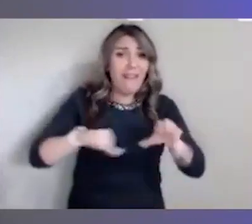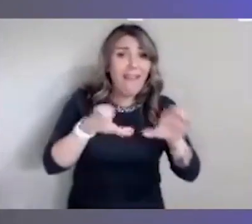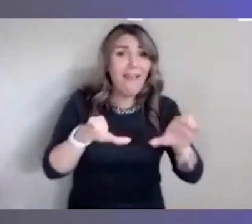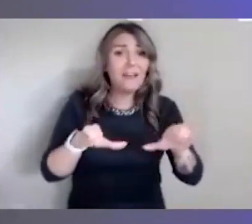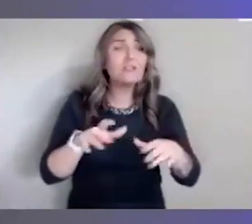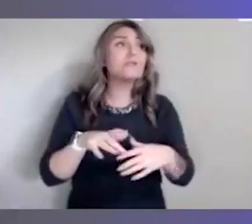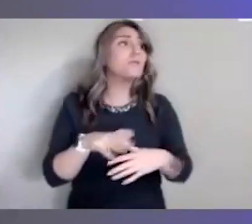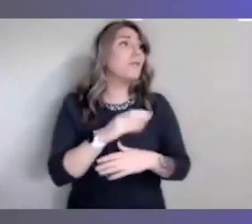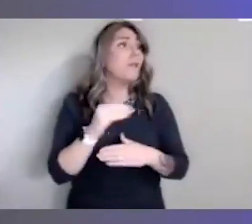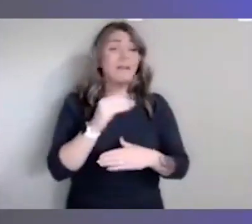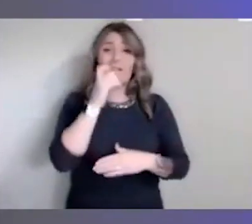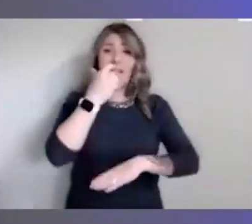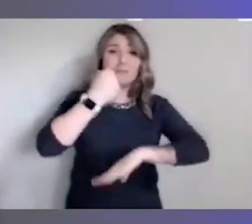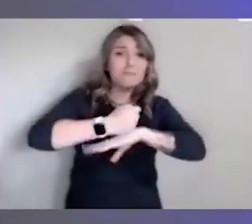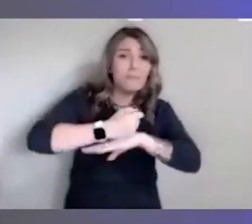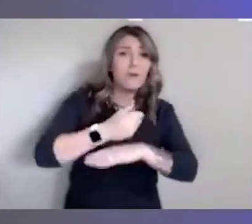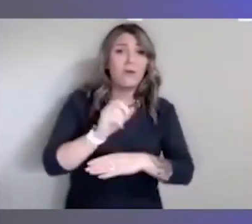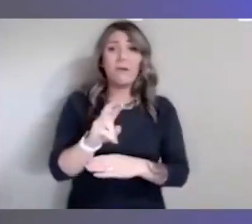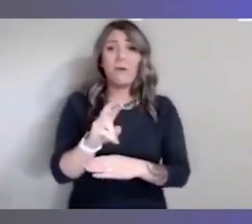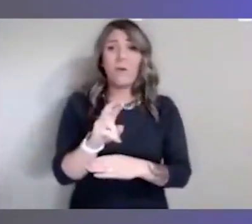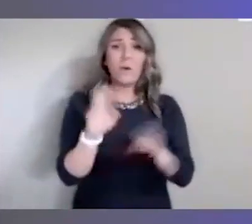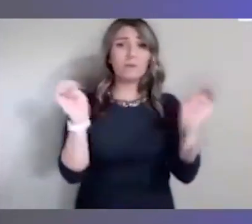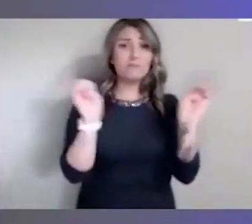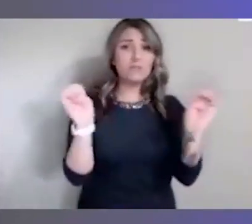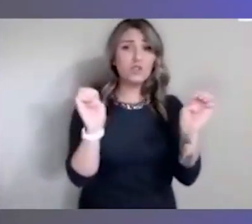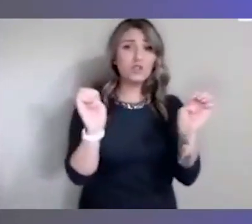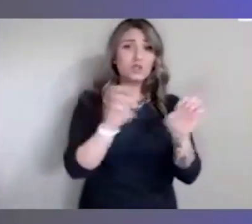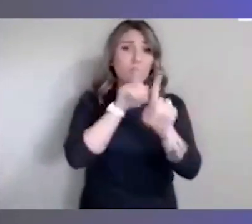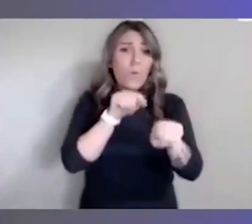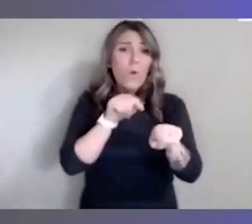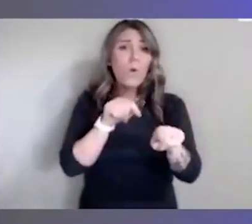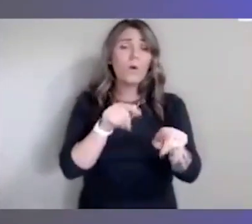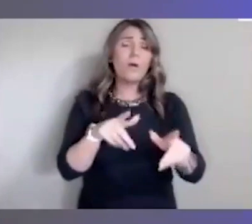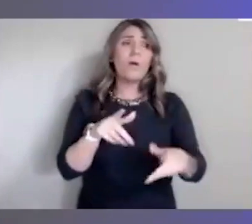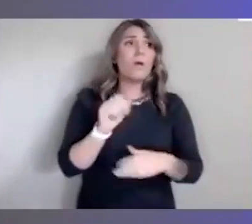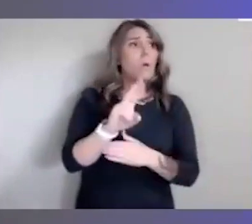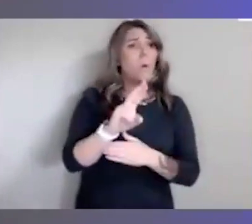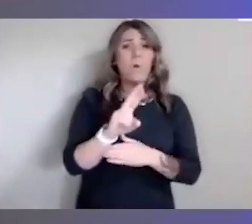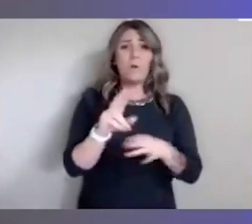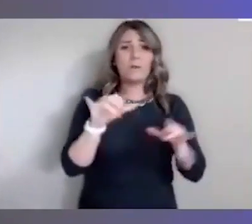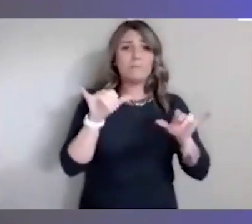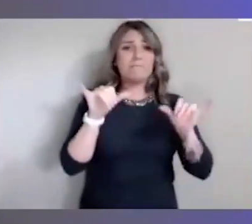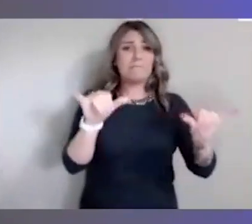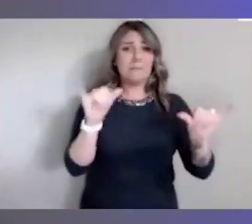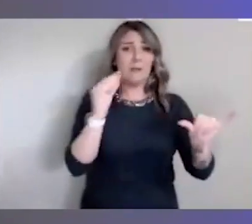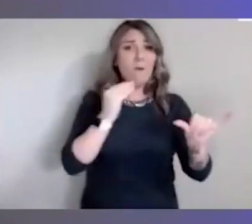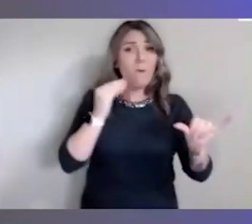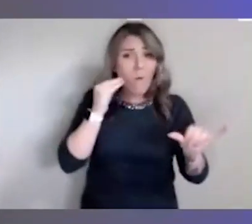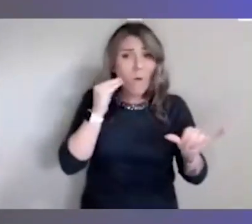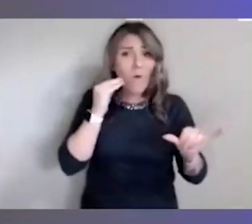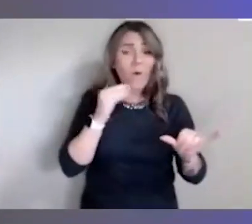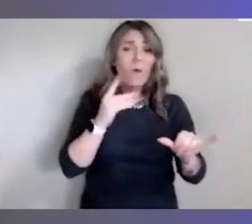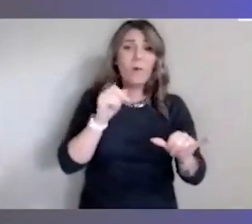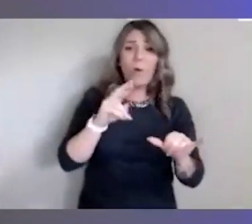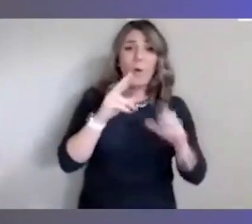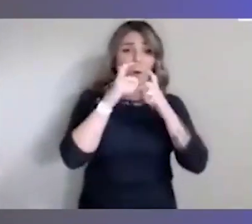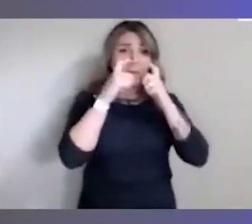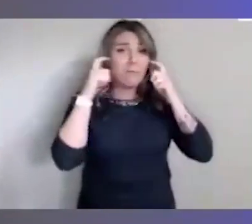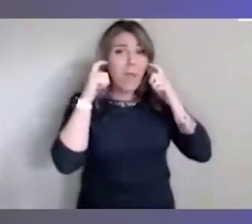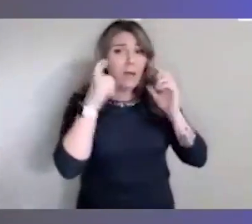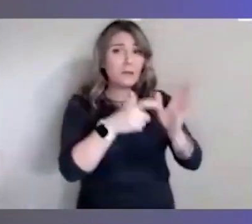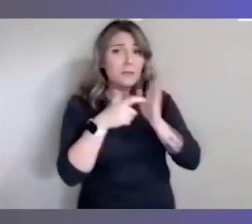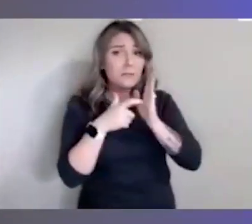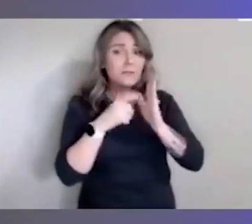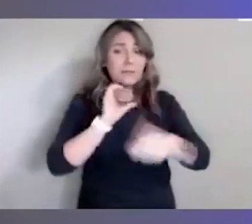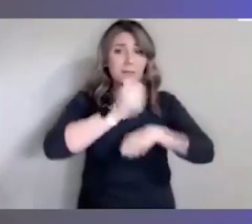if we don't do the emergency order, if we don't have a stay-at-home, if we don't do the mask mandate, you're